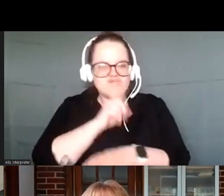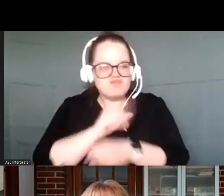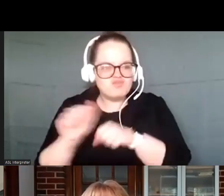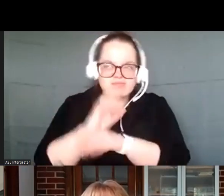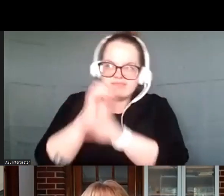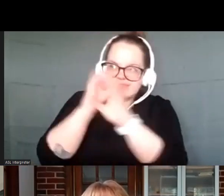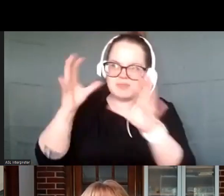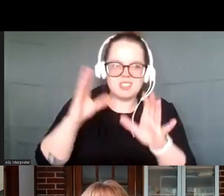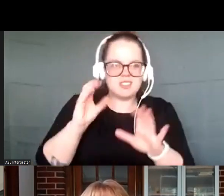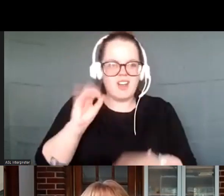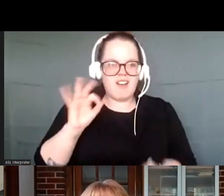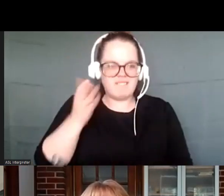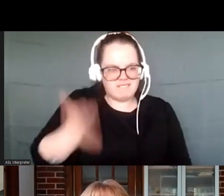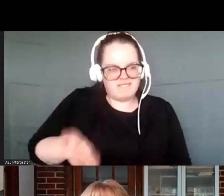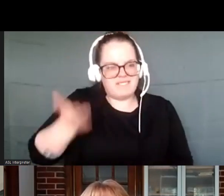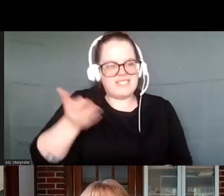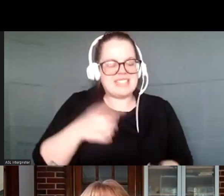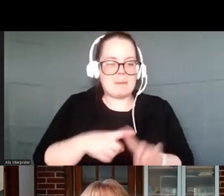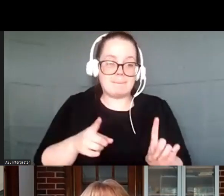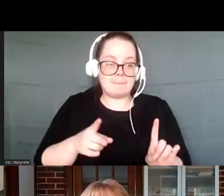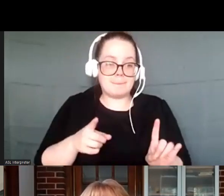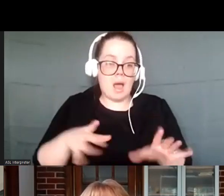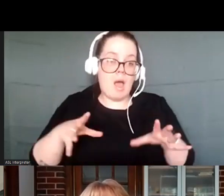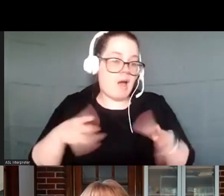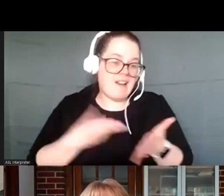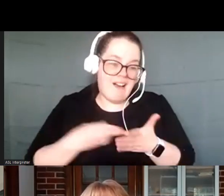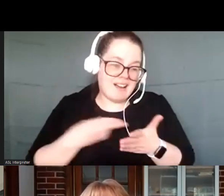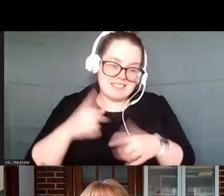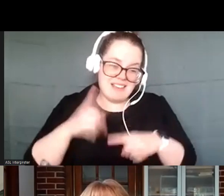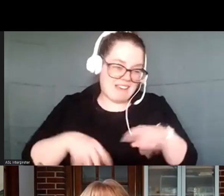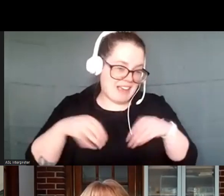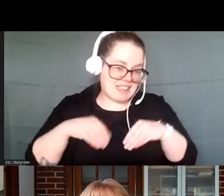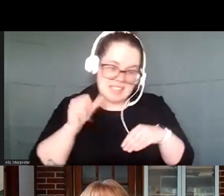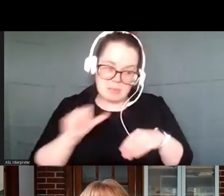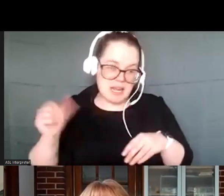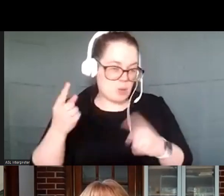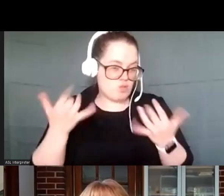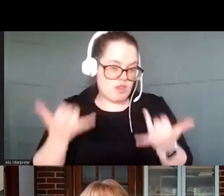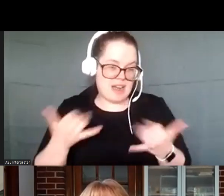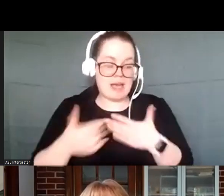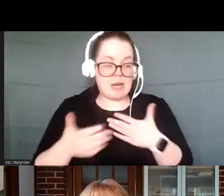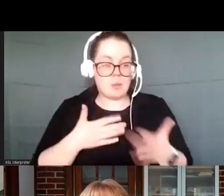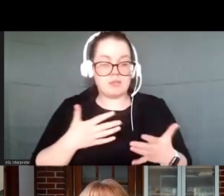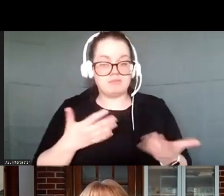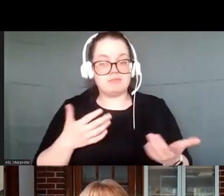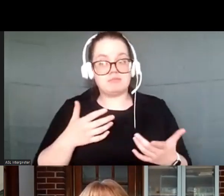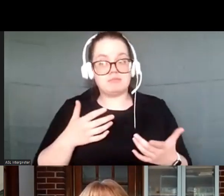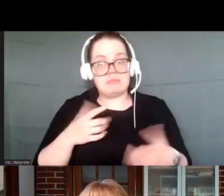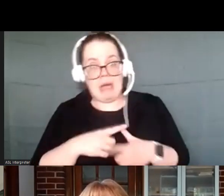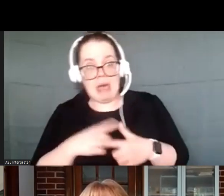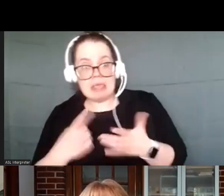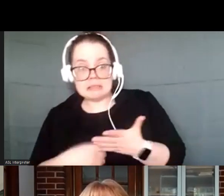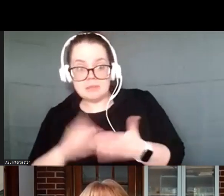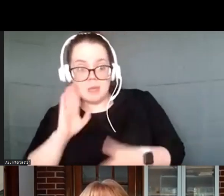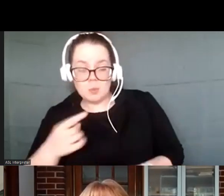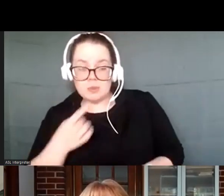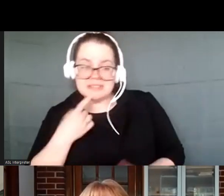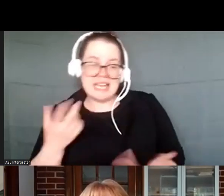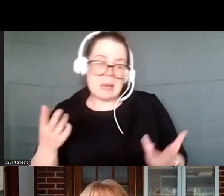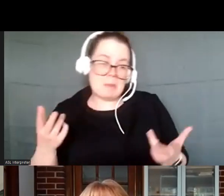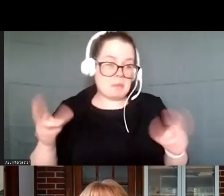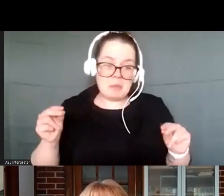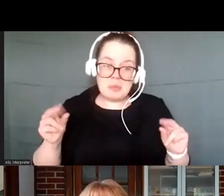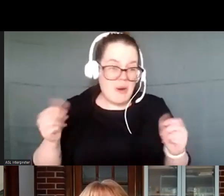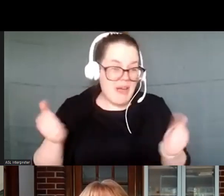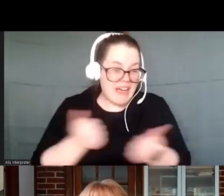frankly, I can't take anybody else on right now anyway. And sometimes I'll say, no, everything was really great. I just can't take